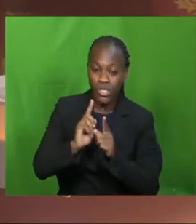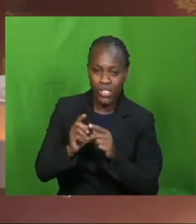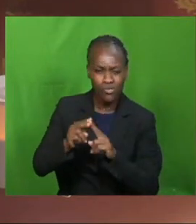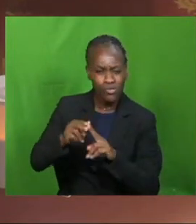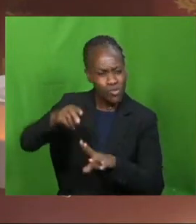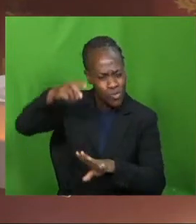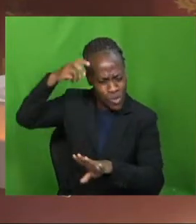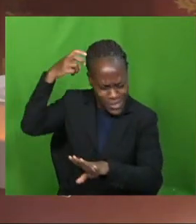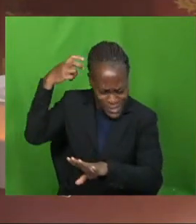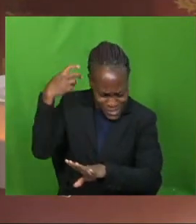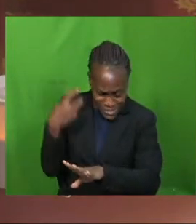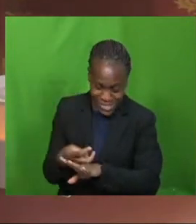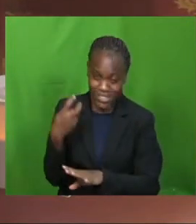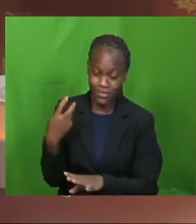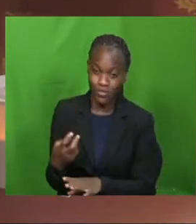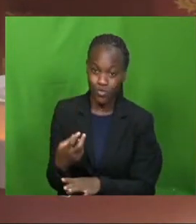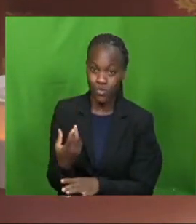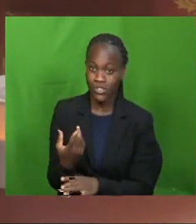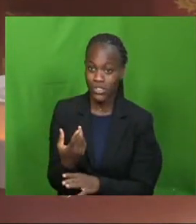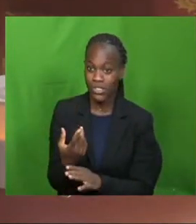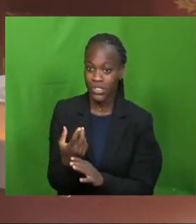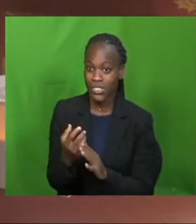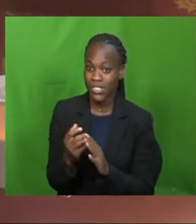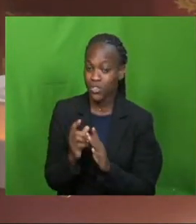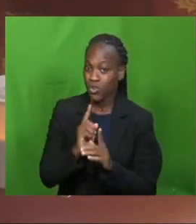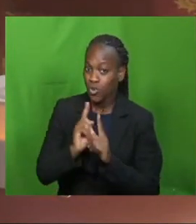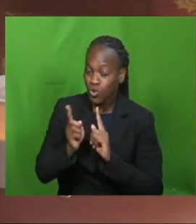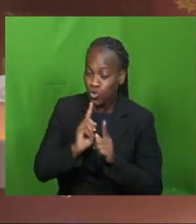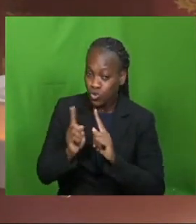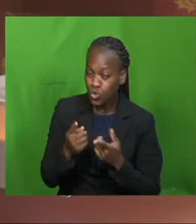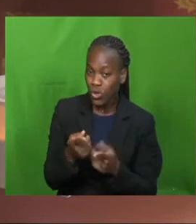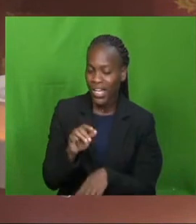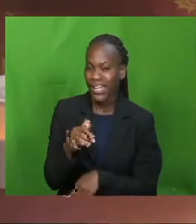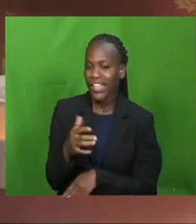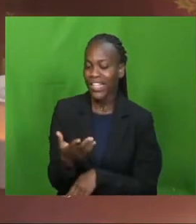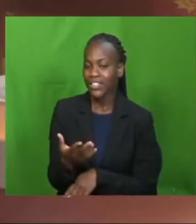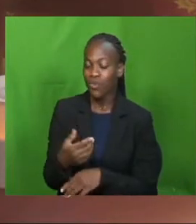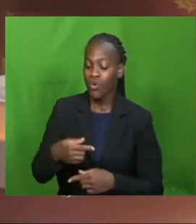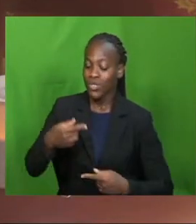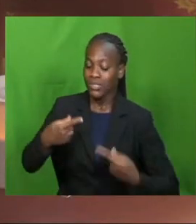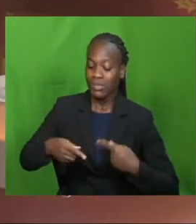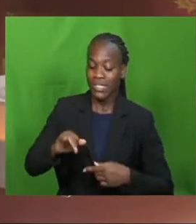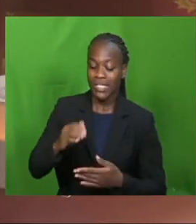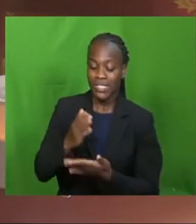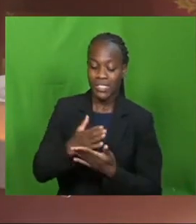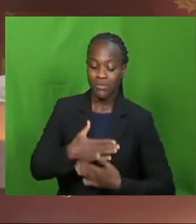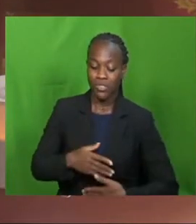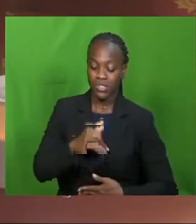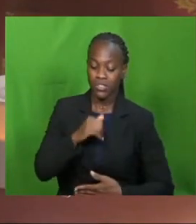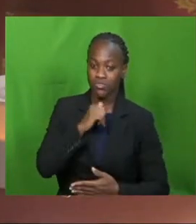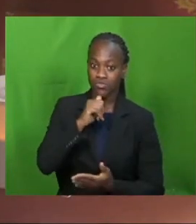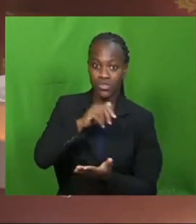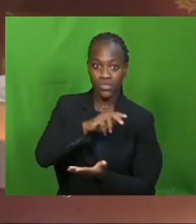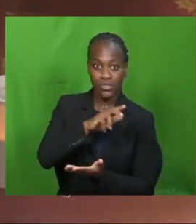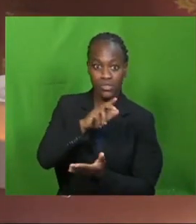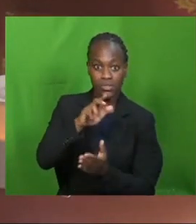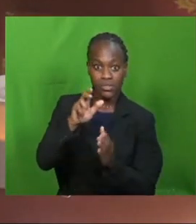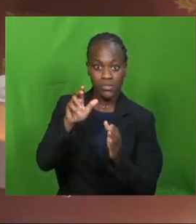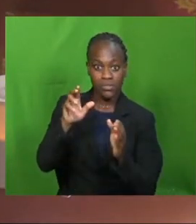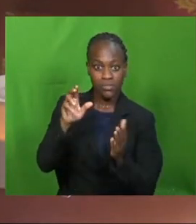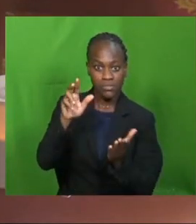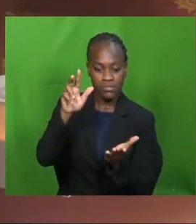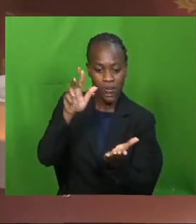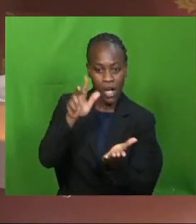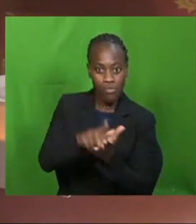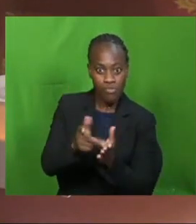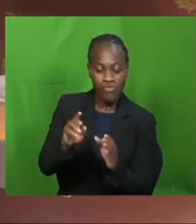to even seek to legislate that if a person is not certified, he cannot practice journalism.